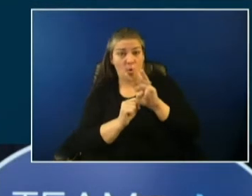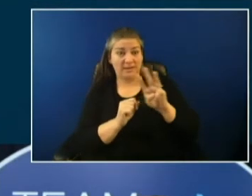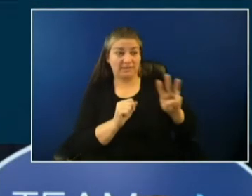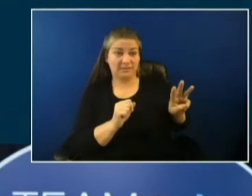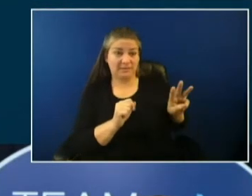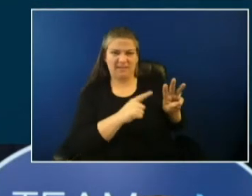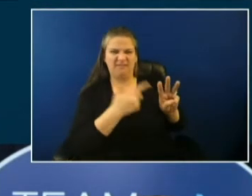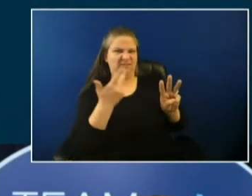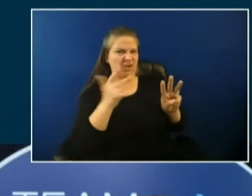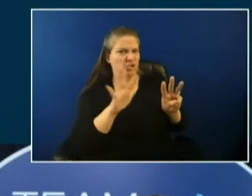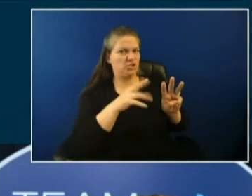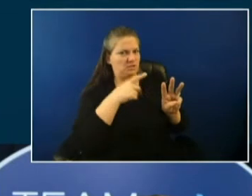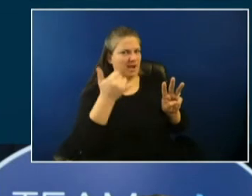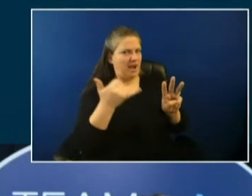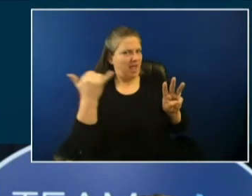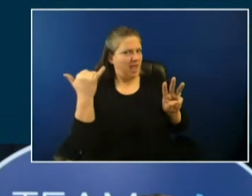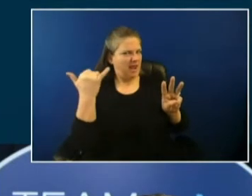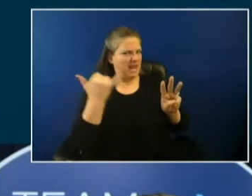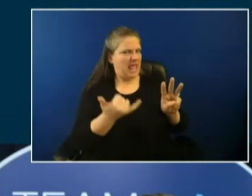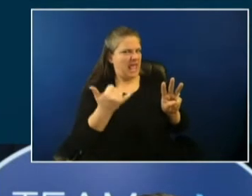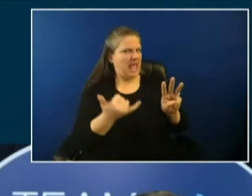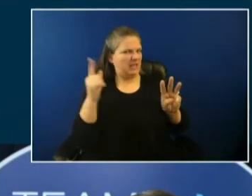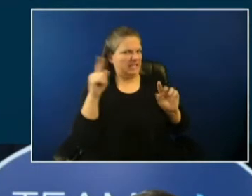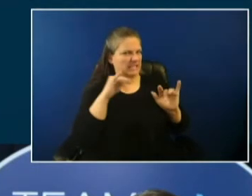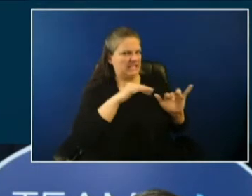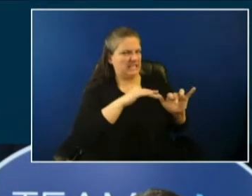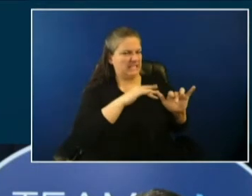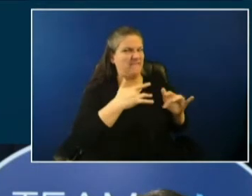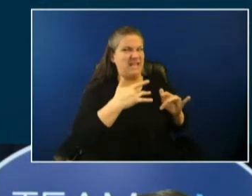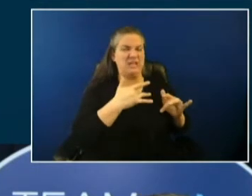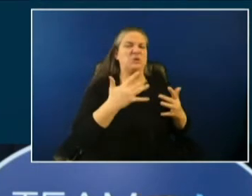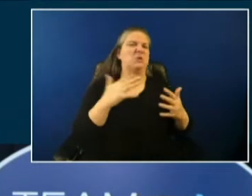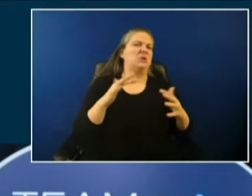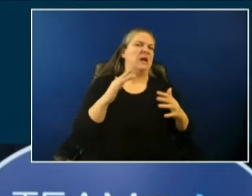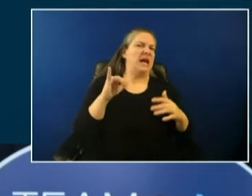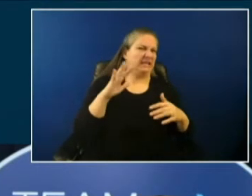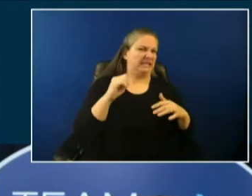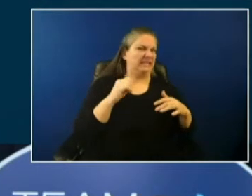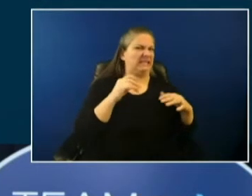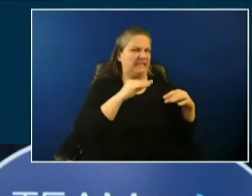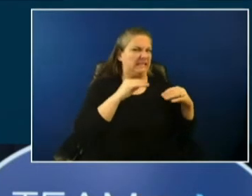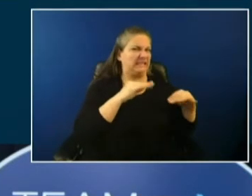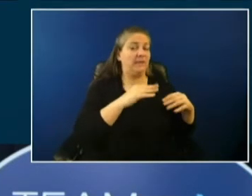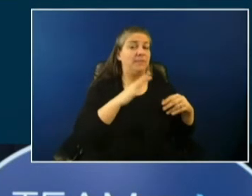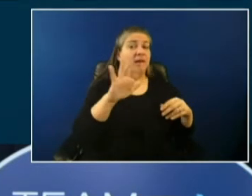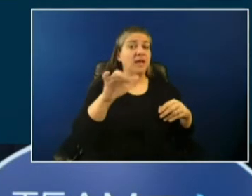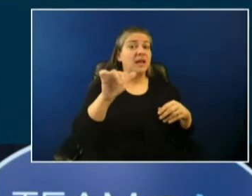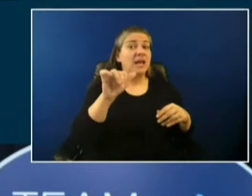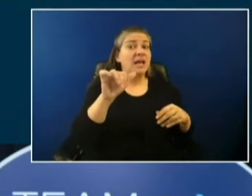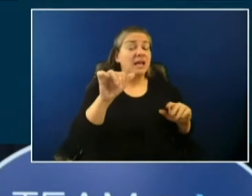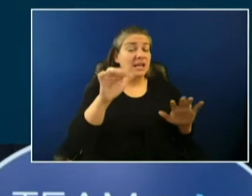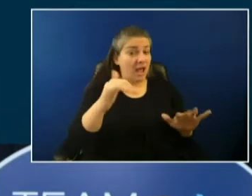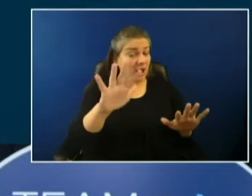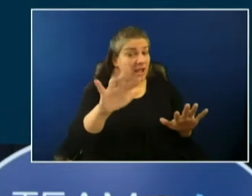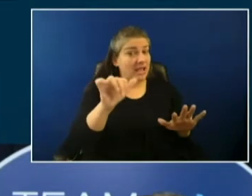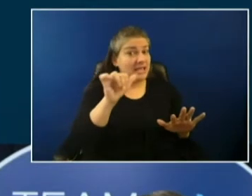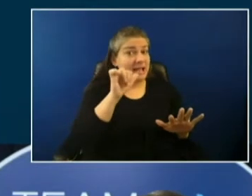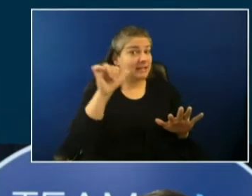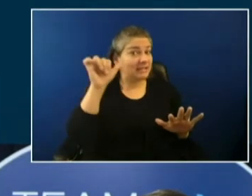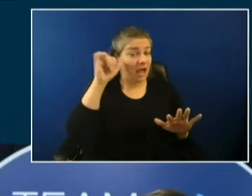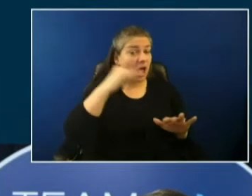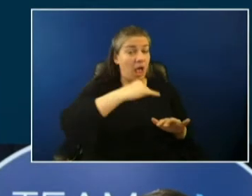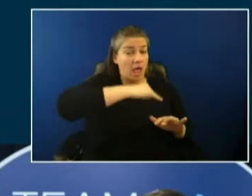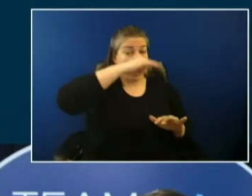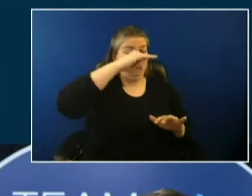hit. And certainly feeling it. Now, this has changed a little bit from yesterday when the line was a little different and went all the way